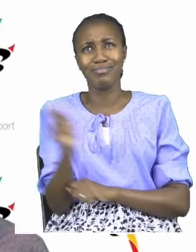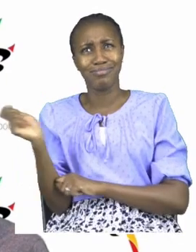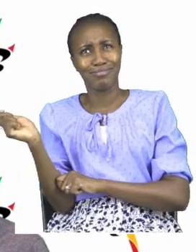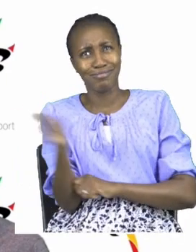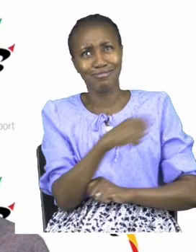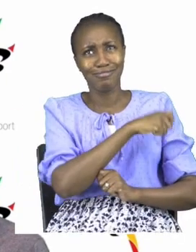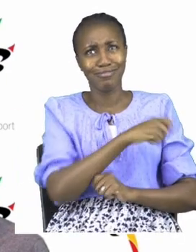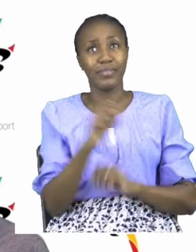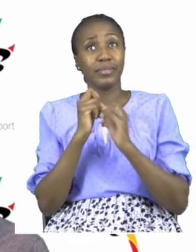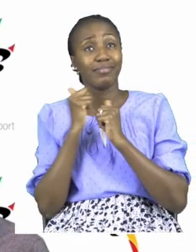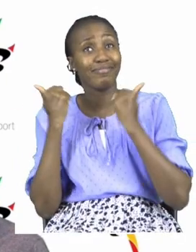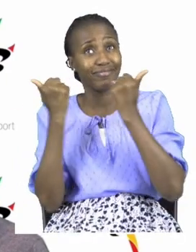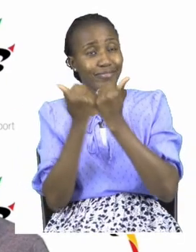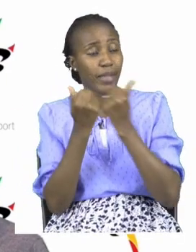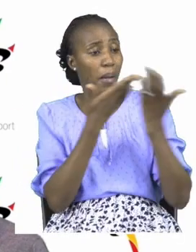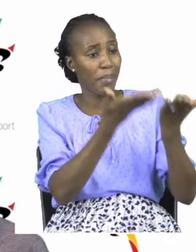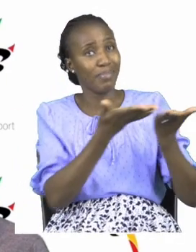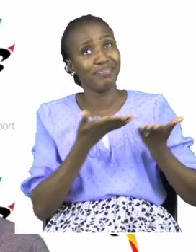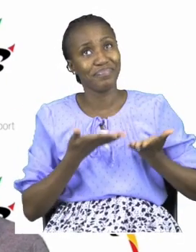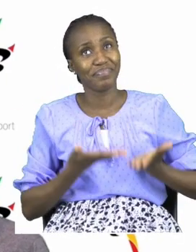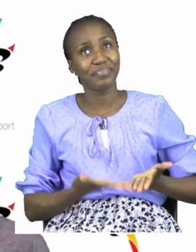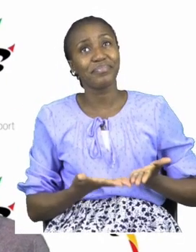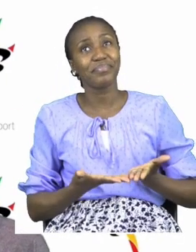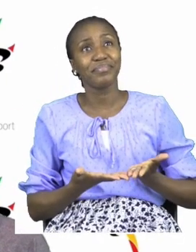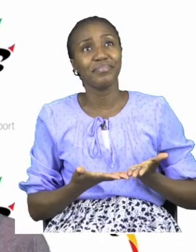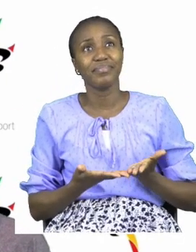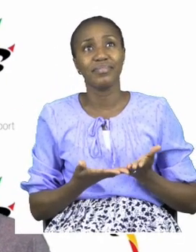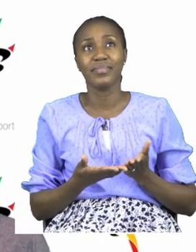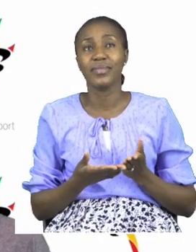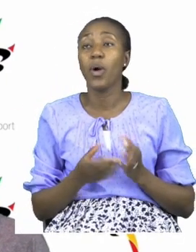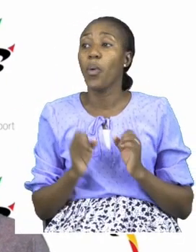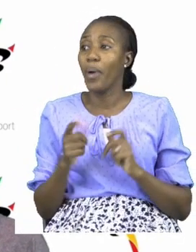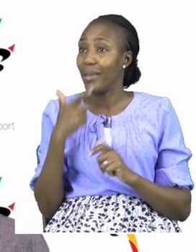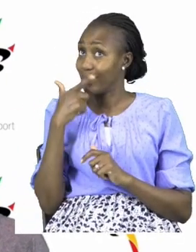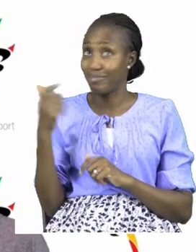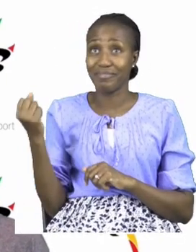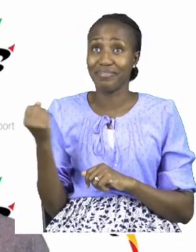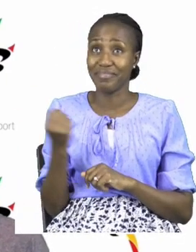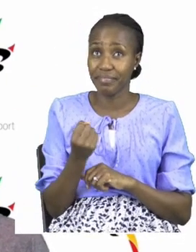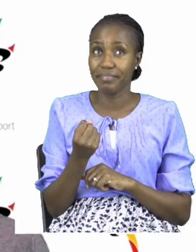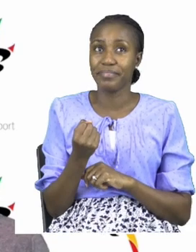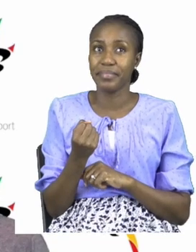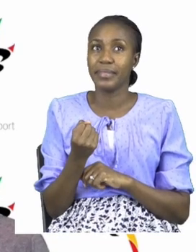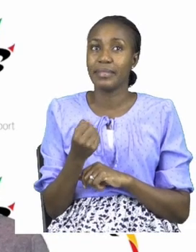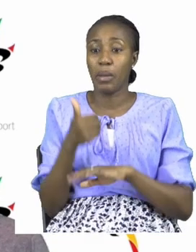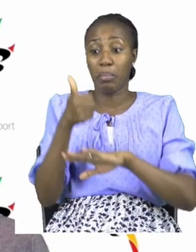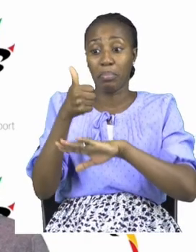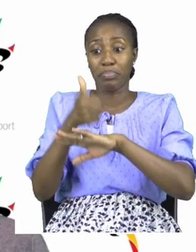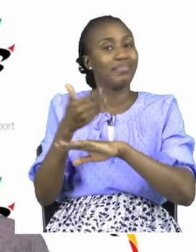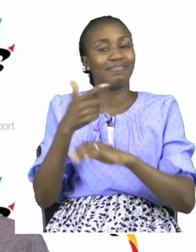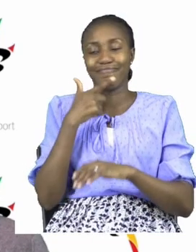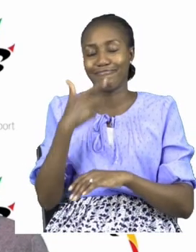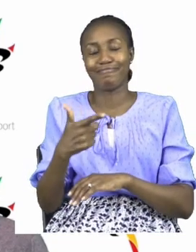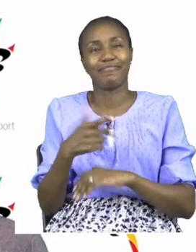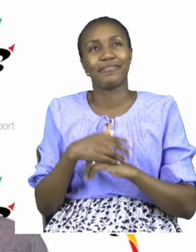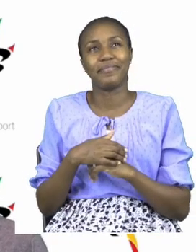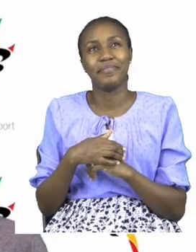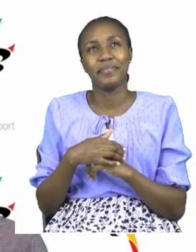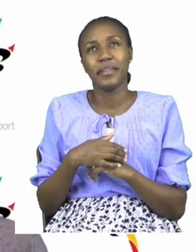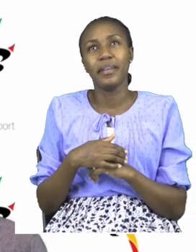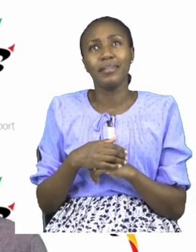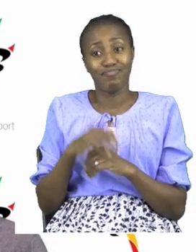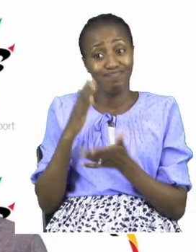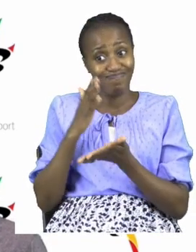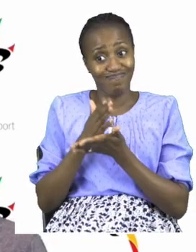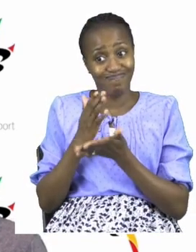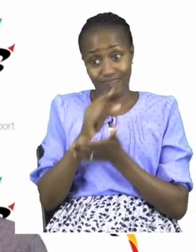Association. Welcome, Sam. Thank you very much for an opportunity. As you said, my